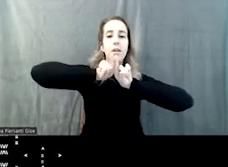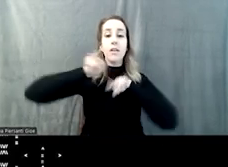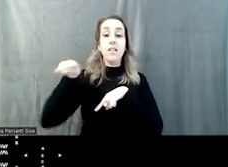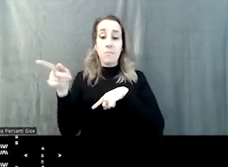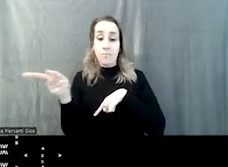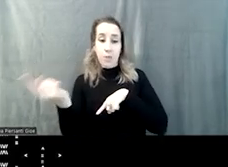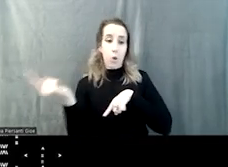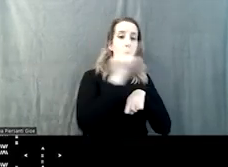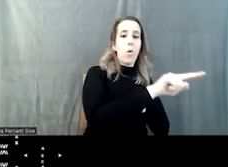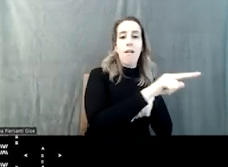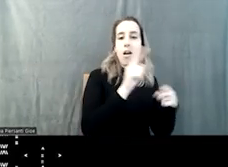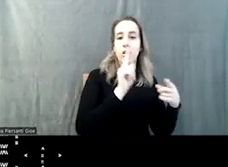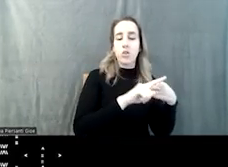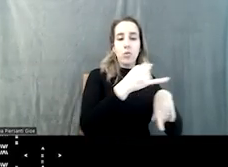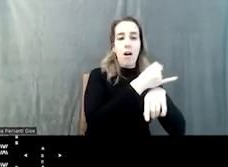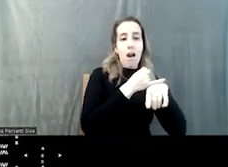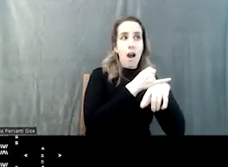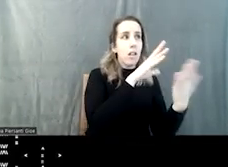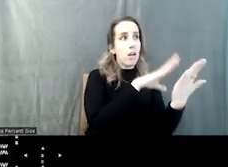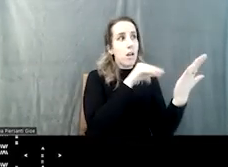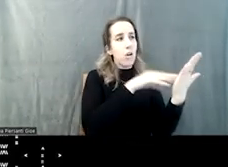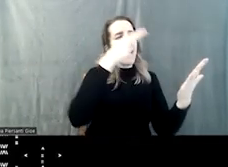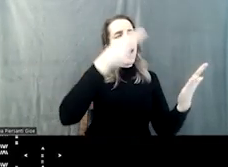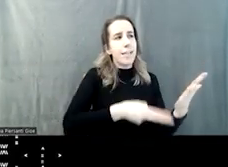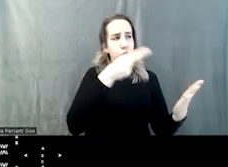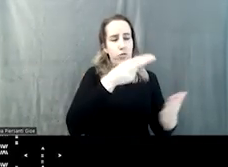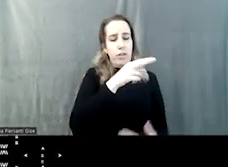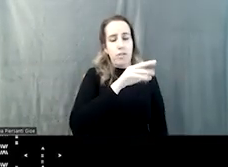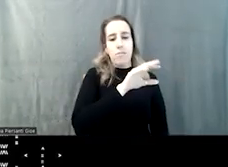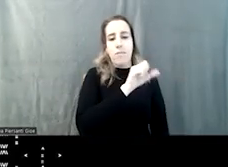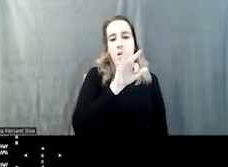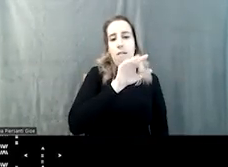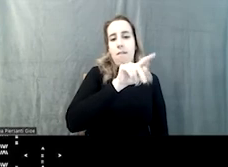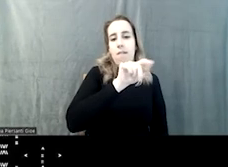they received the history of Te Tau. And when they came back, a